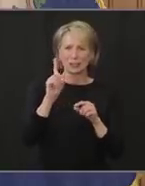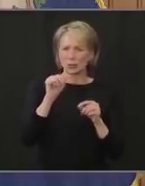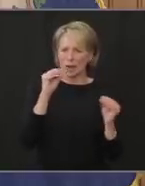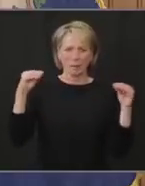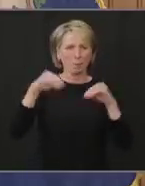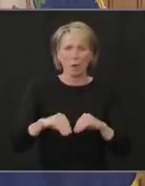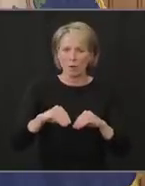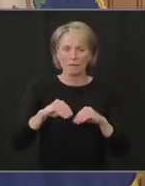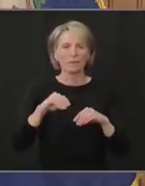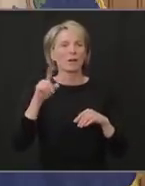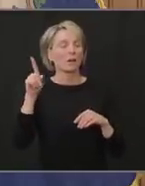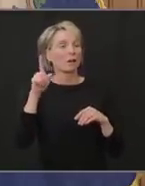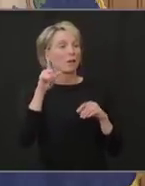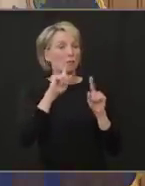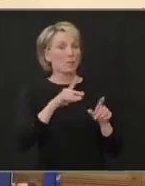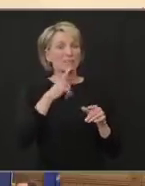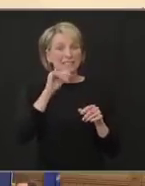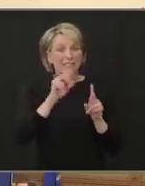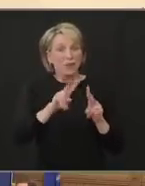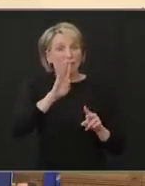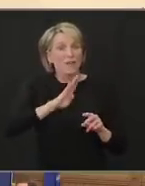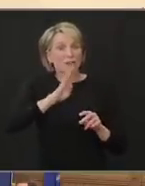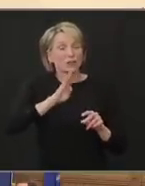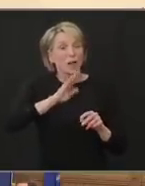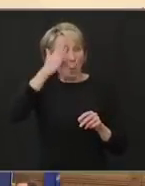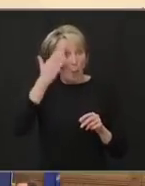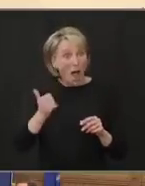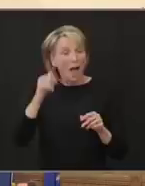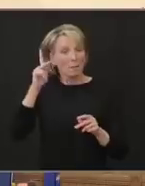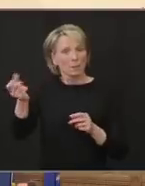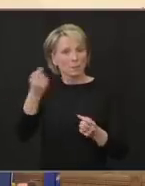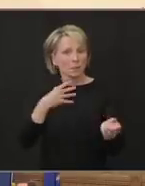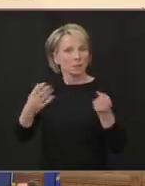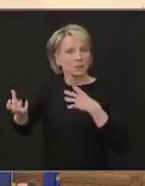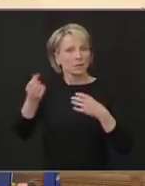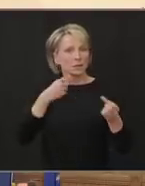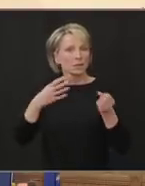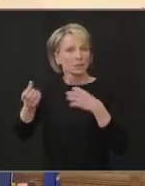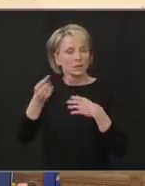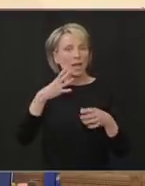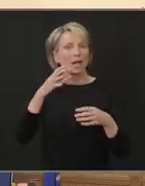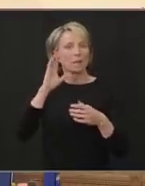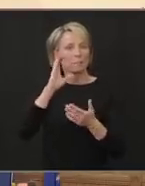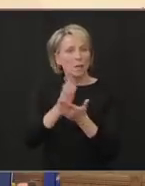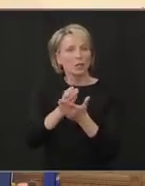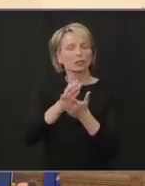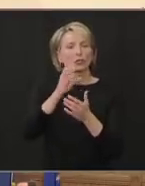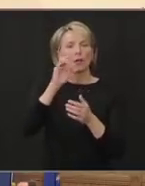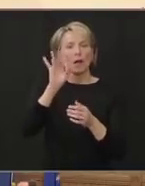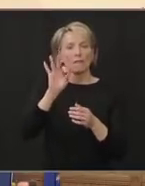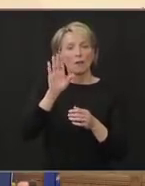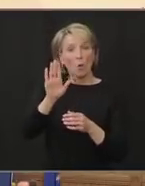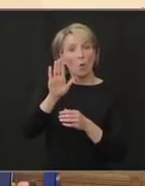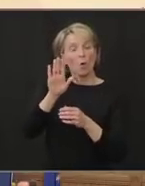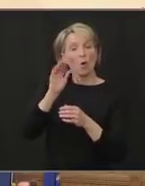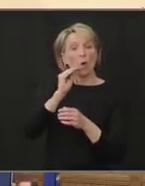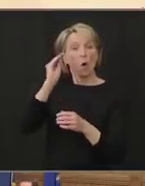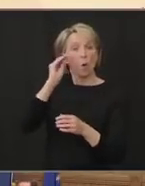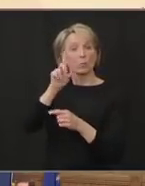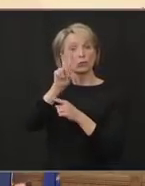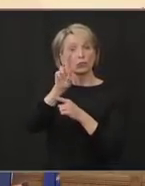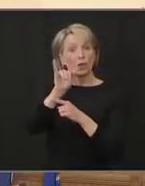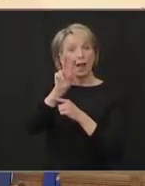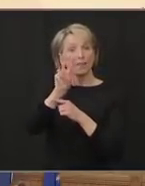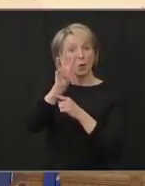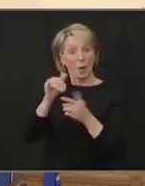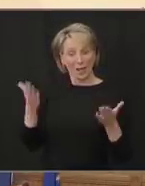it's very frustrating because it's happening. We have people with pictures sending us of New York plates on their driveways, and they're very concerned because they know it's the hot zone. So I